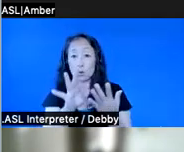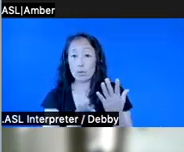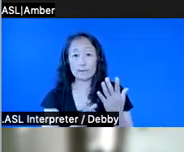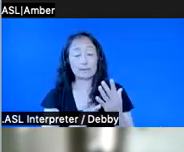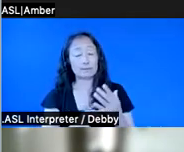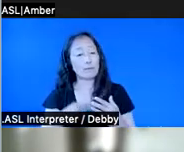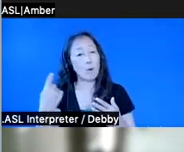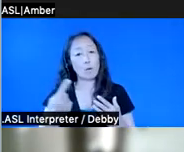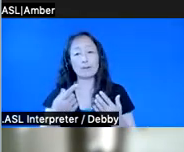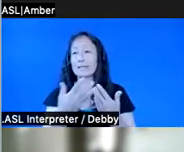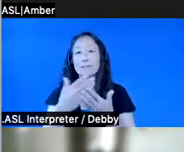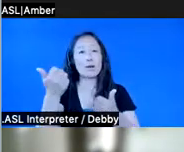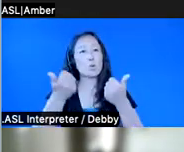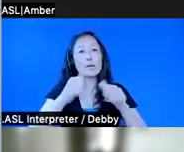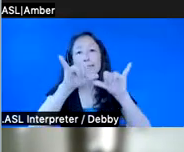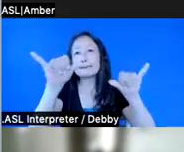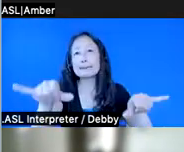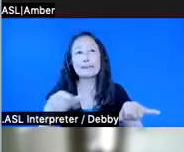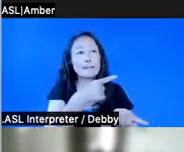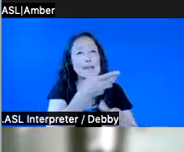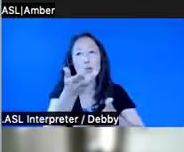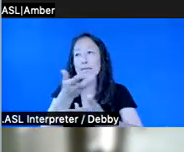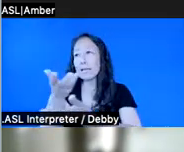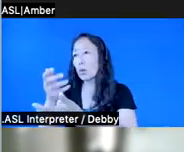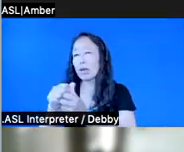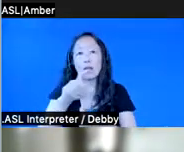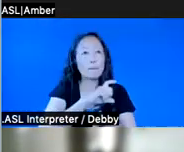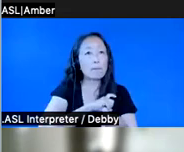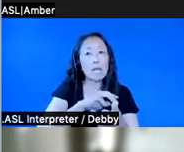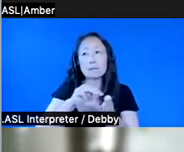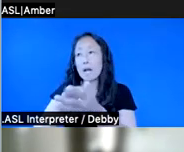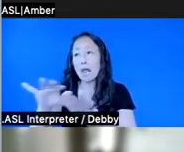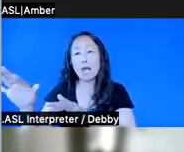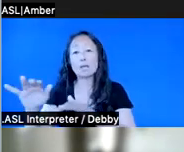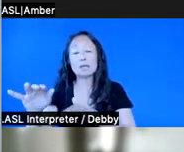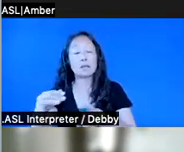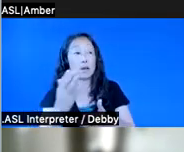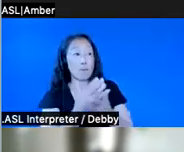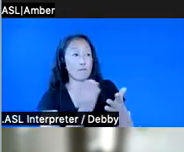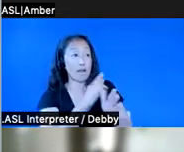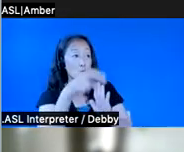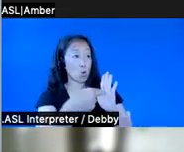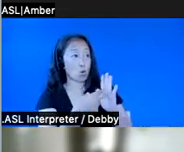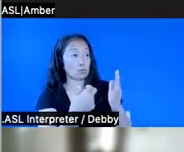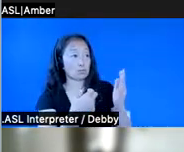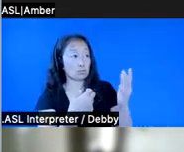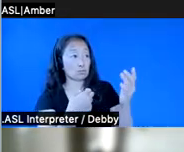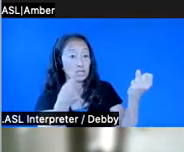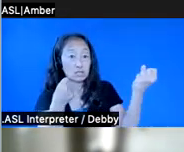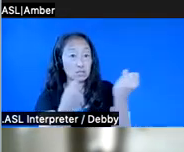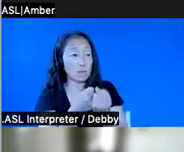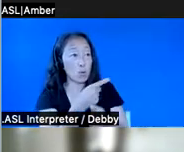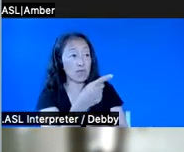That part of our role is to make sure that their choices are respected. If halfway through the sexual assault exam, she says, I want to